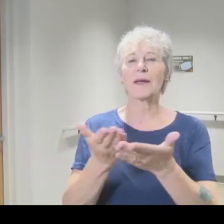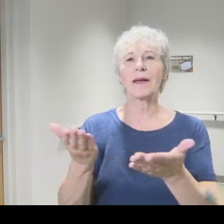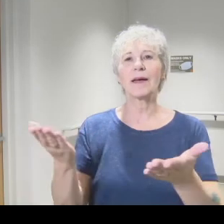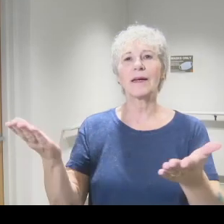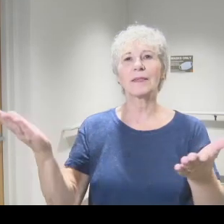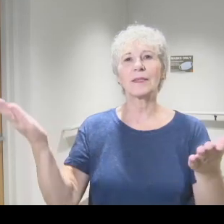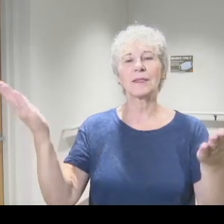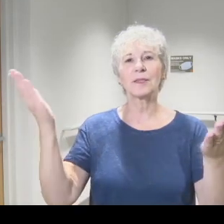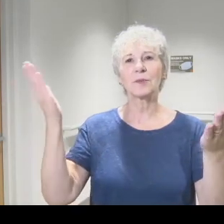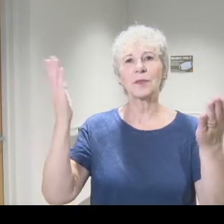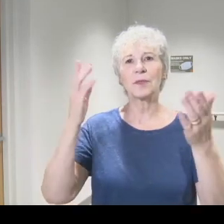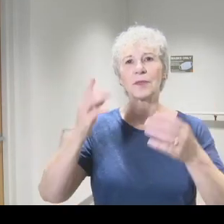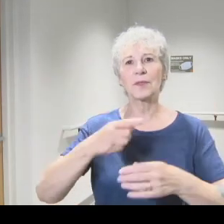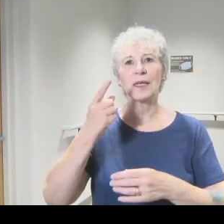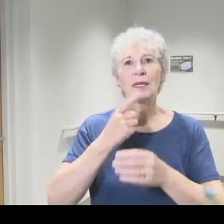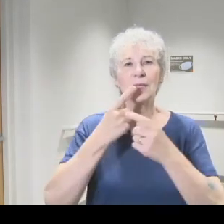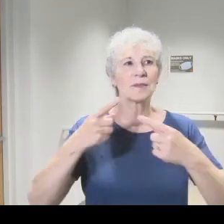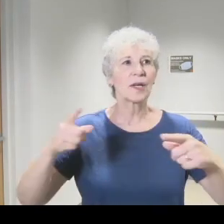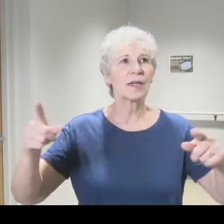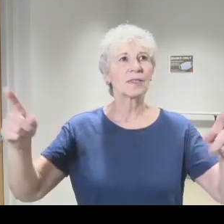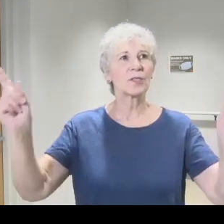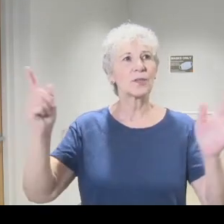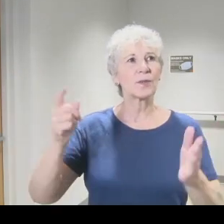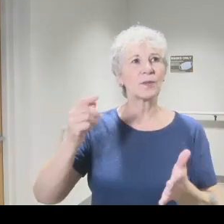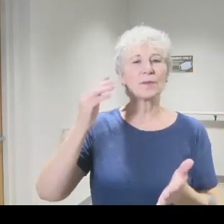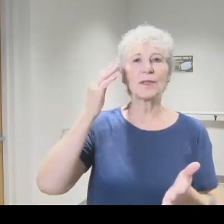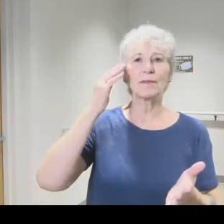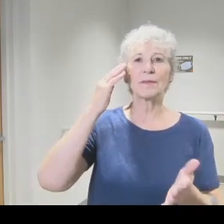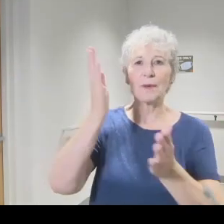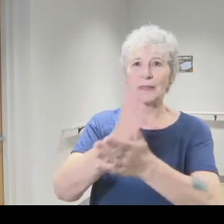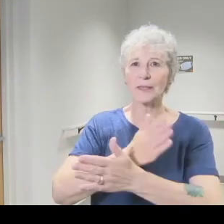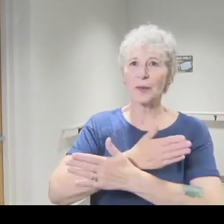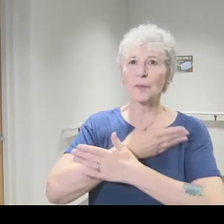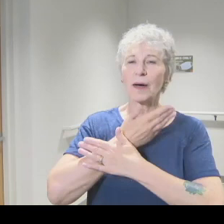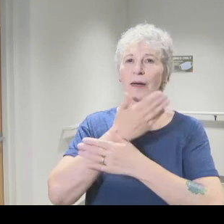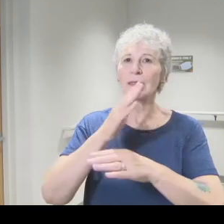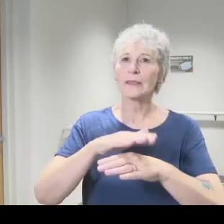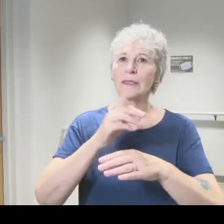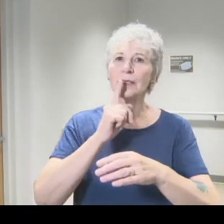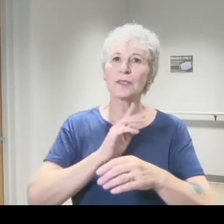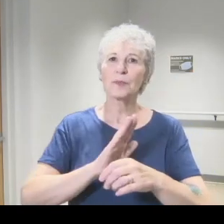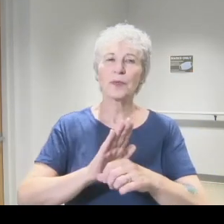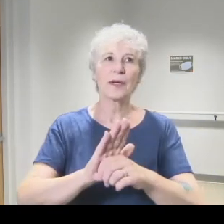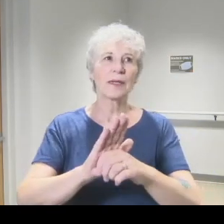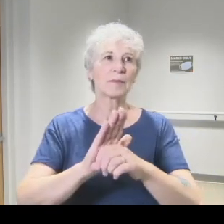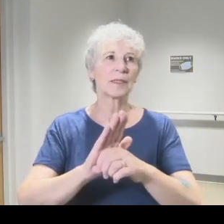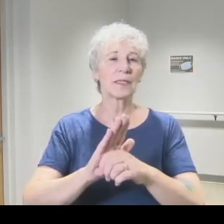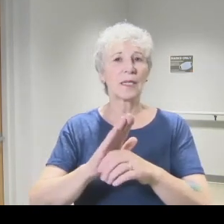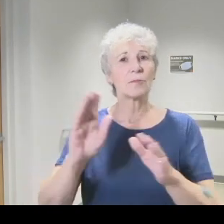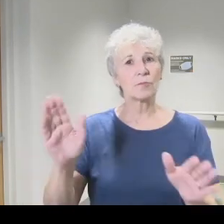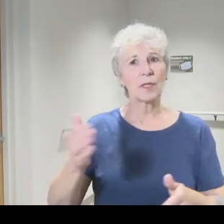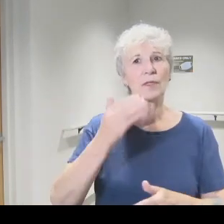him at his word, just to rest upon his